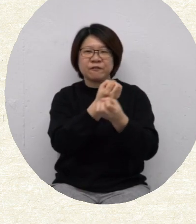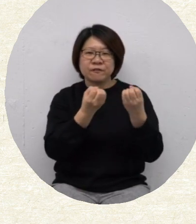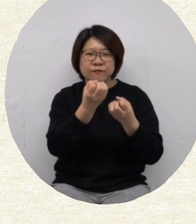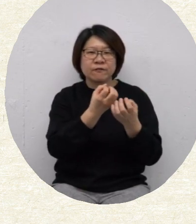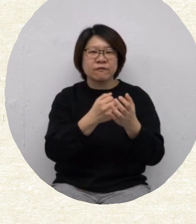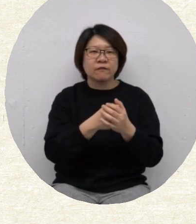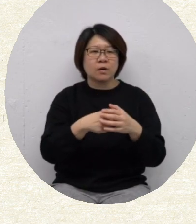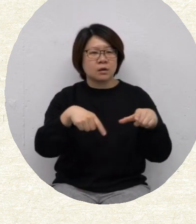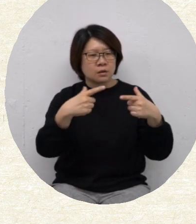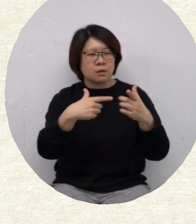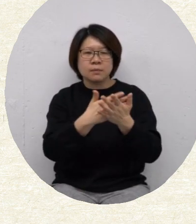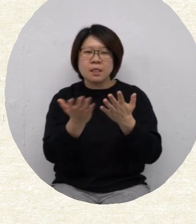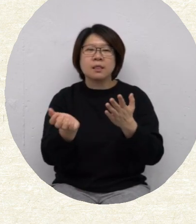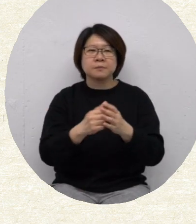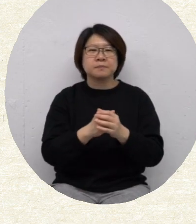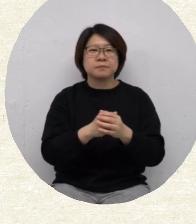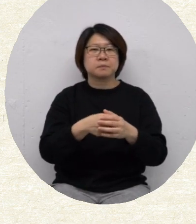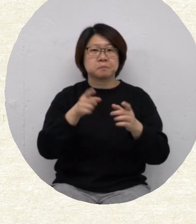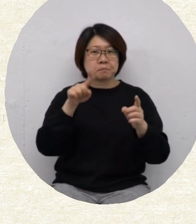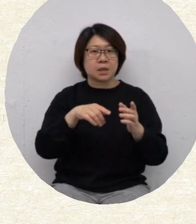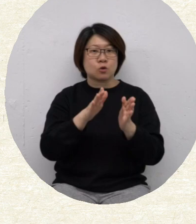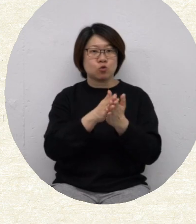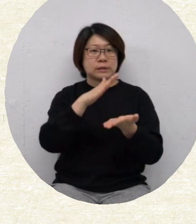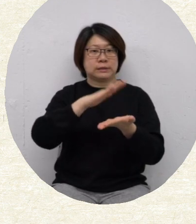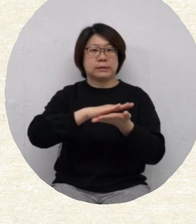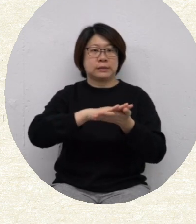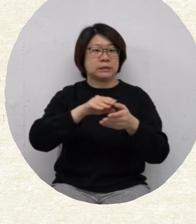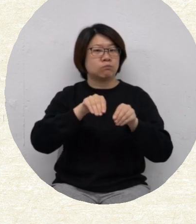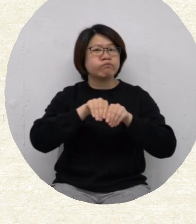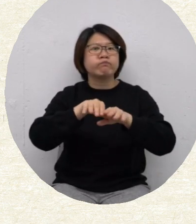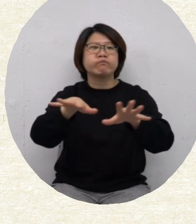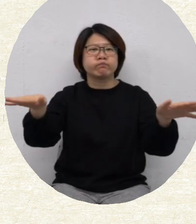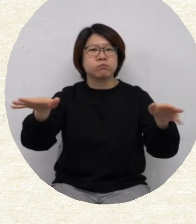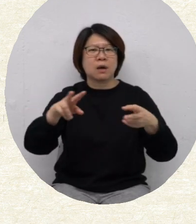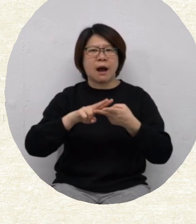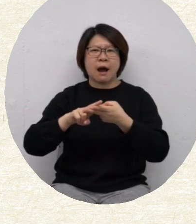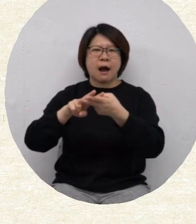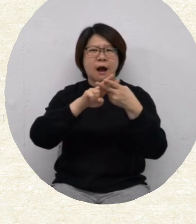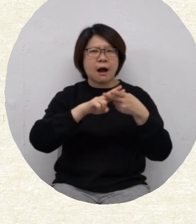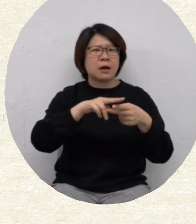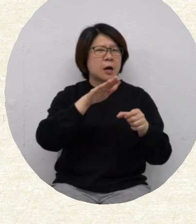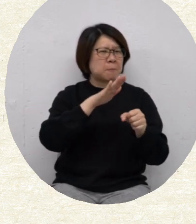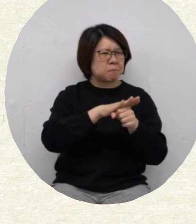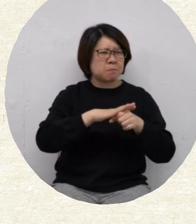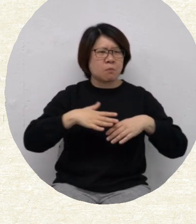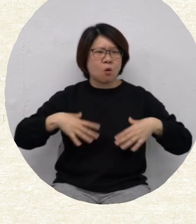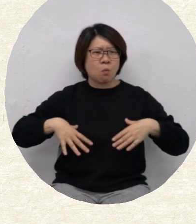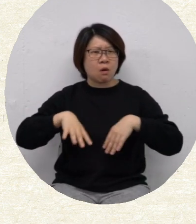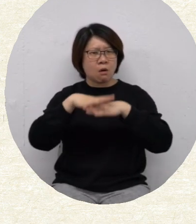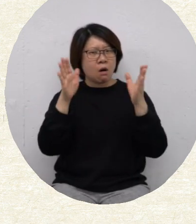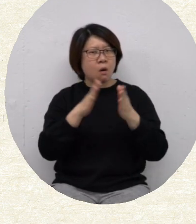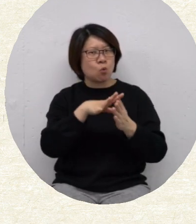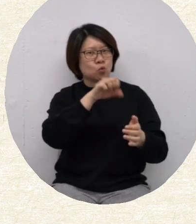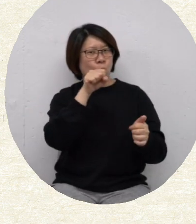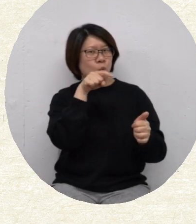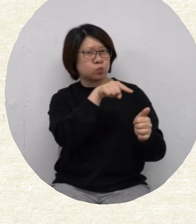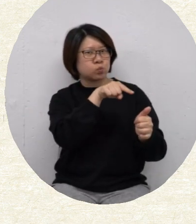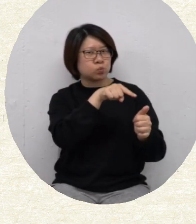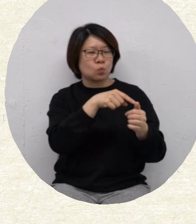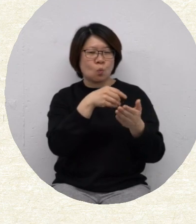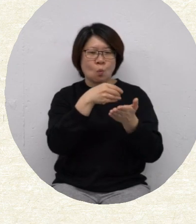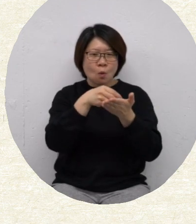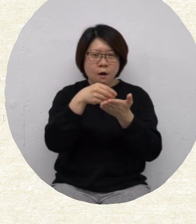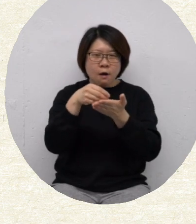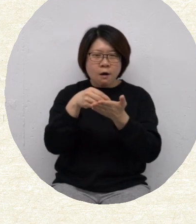consist of landscapes and various compositional arrangements of different subject matters using sumi ink and brush